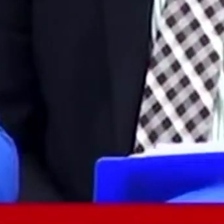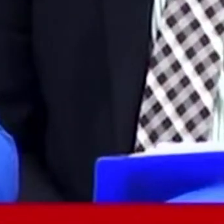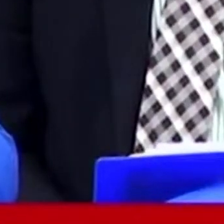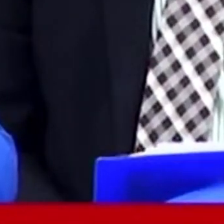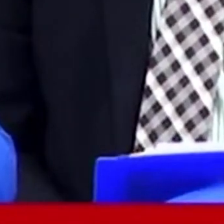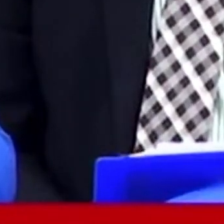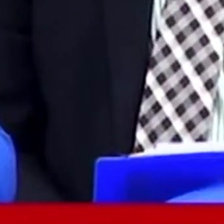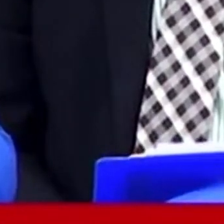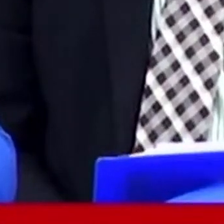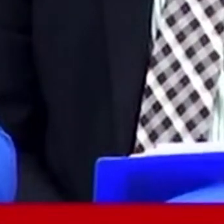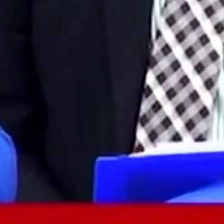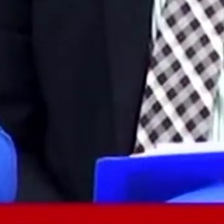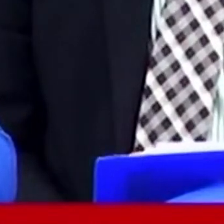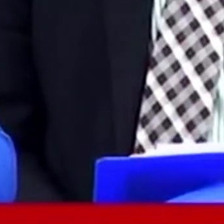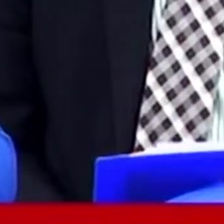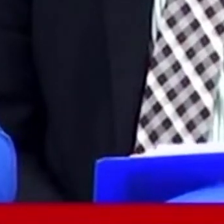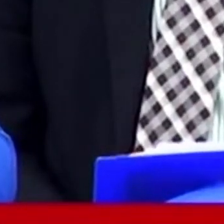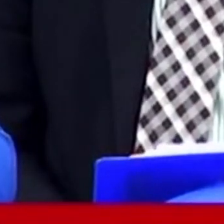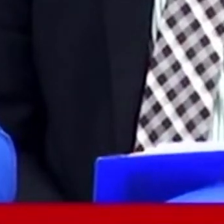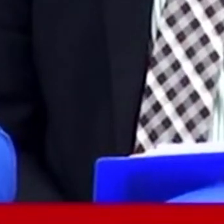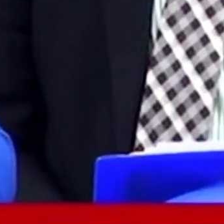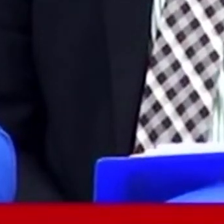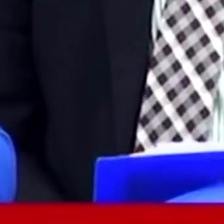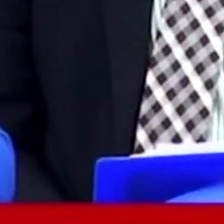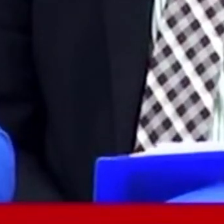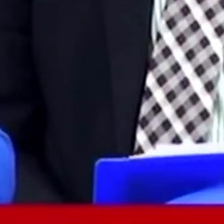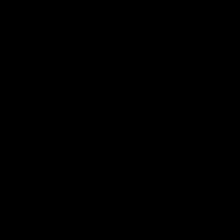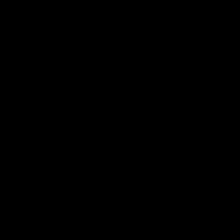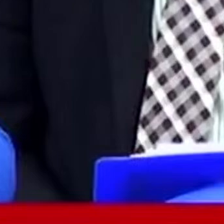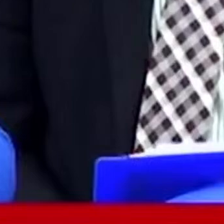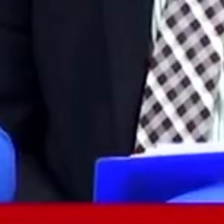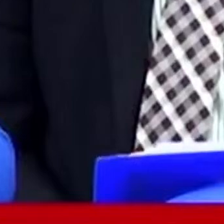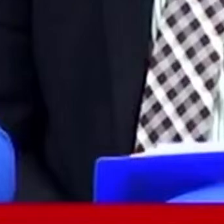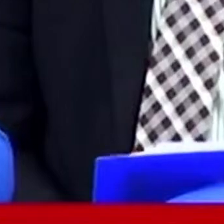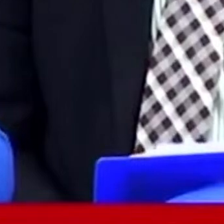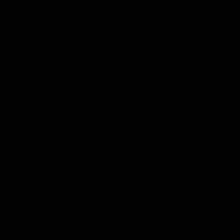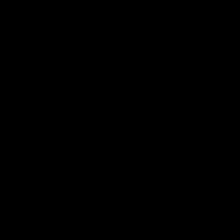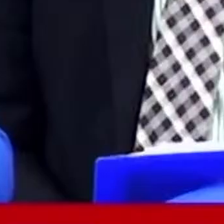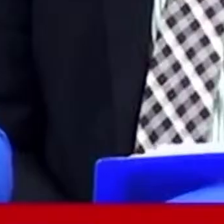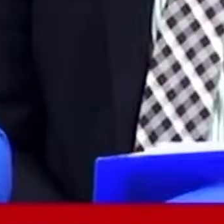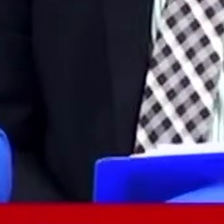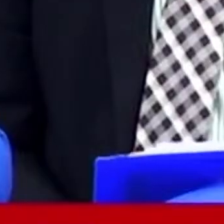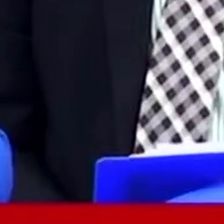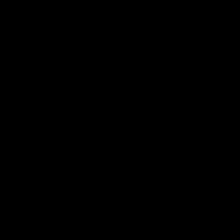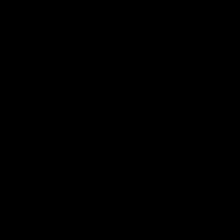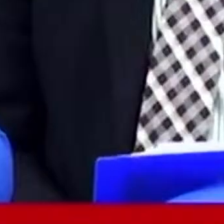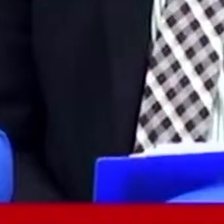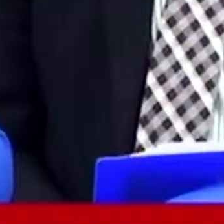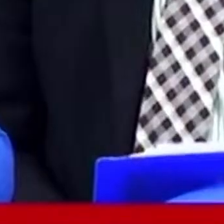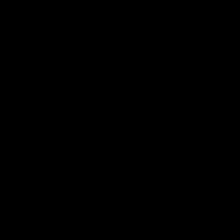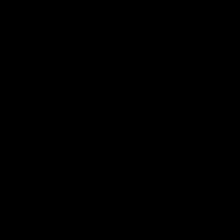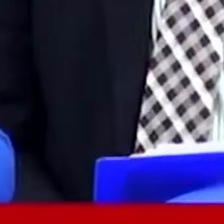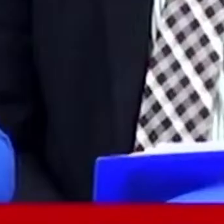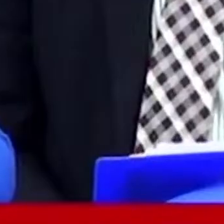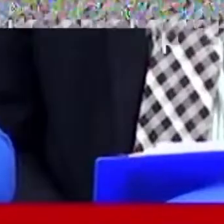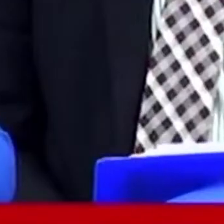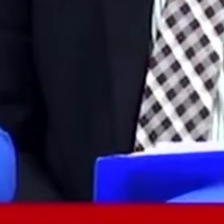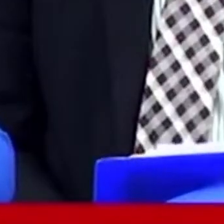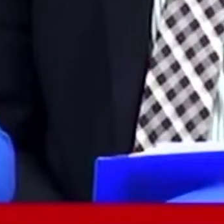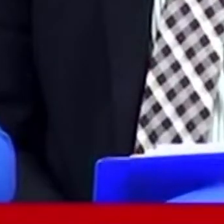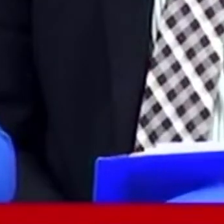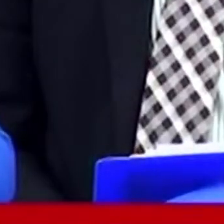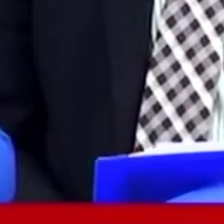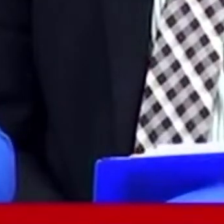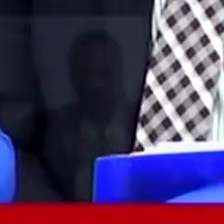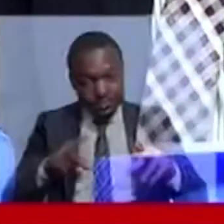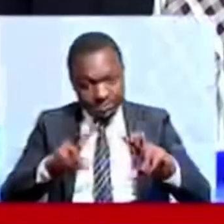of the economic planner, and that is where they were supposed to be. I think at the time the audit scheme says were based